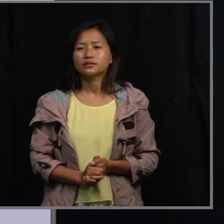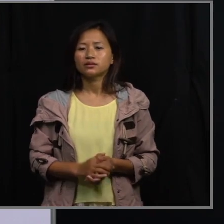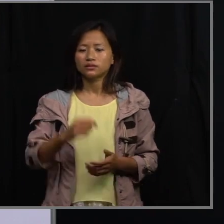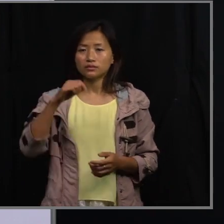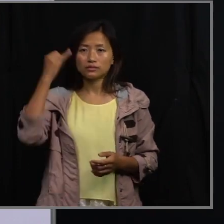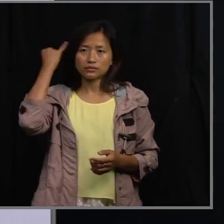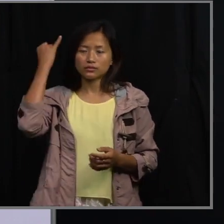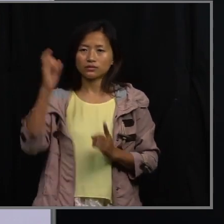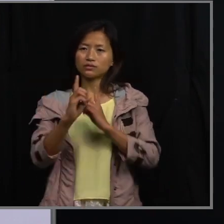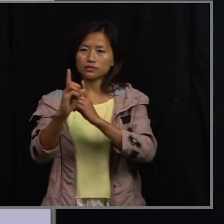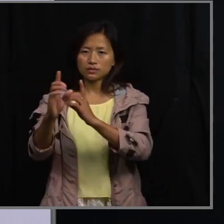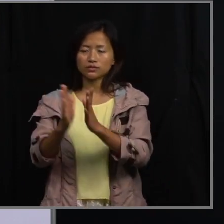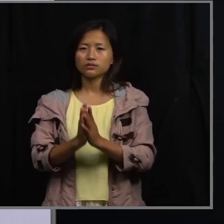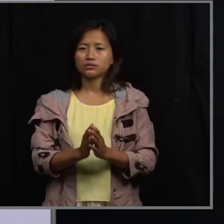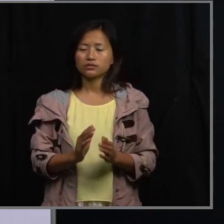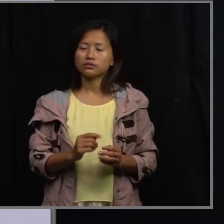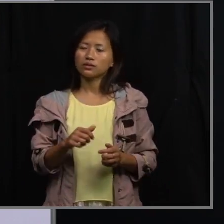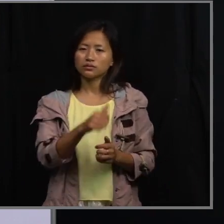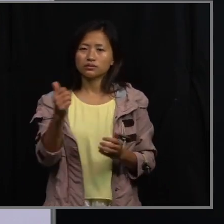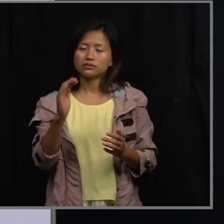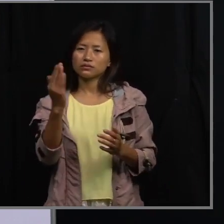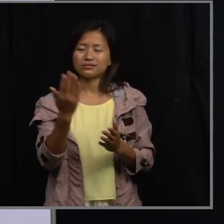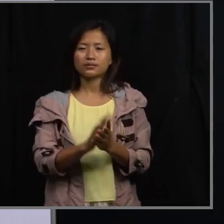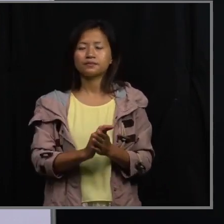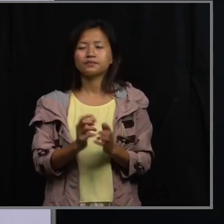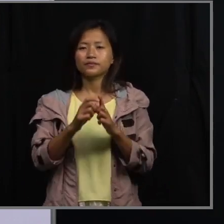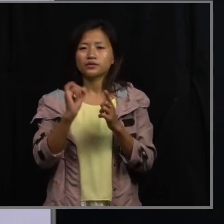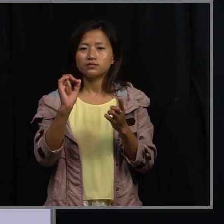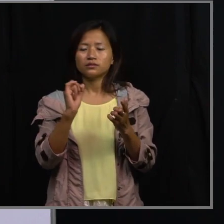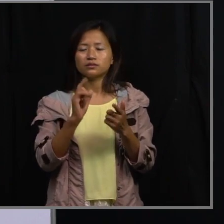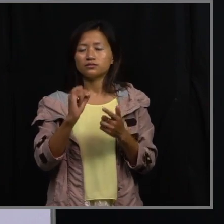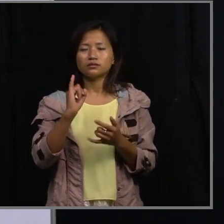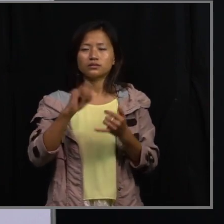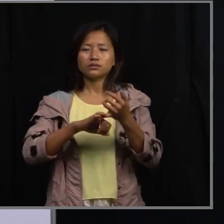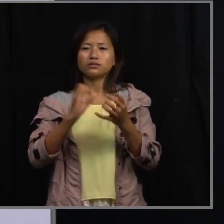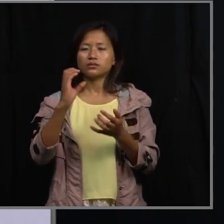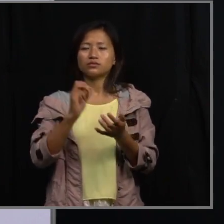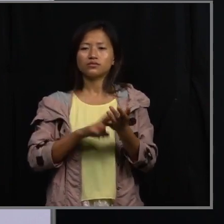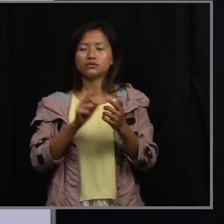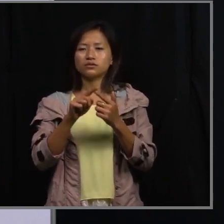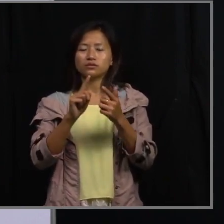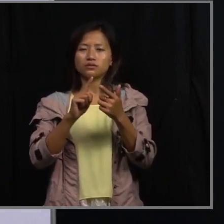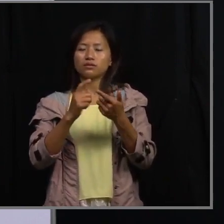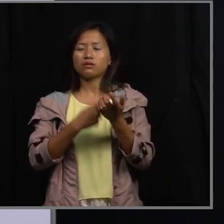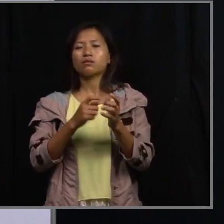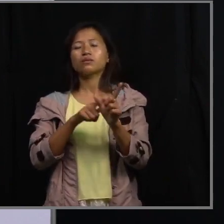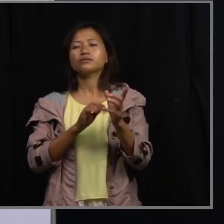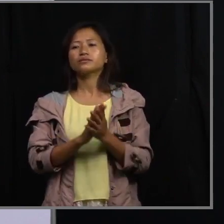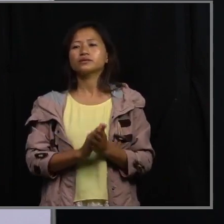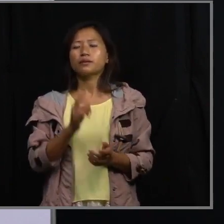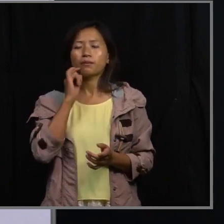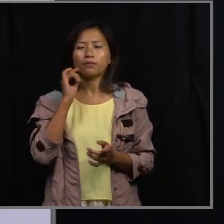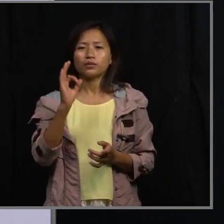This imagination will lead you to some discoveries. Okay, this is how the imagination plays a very important role in the field of physics.